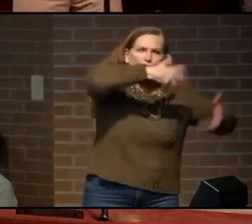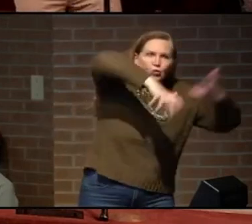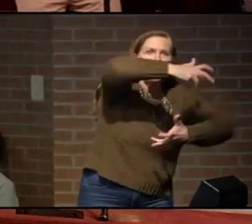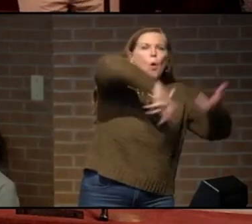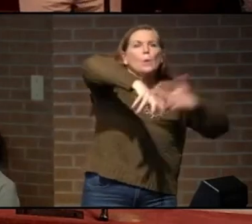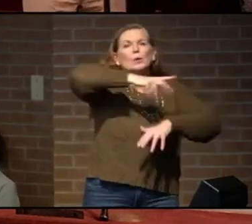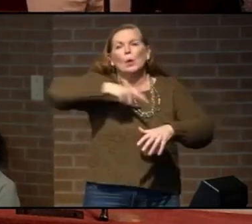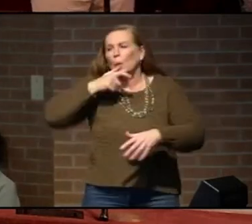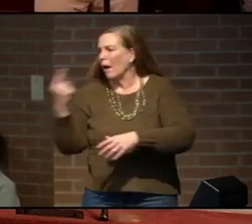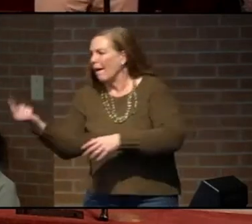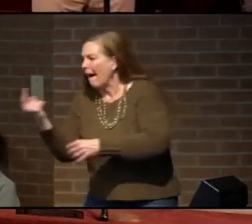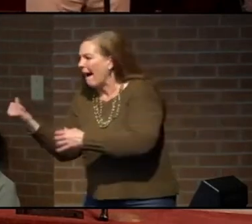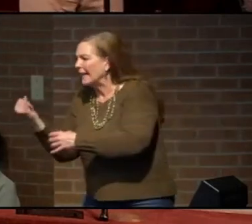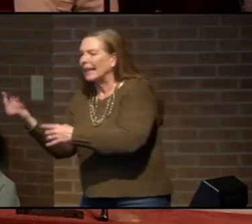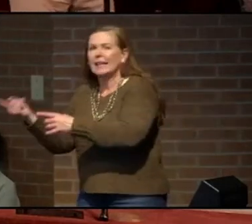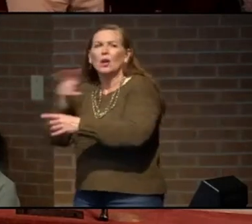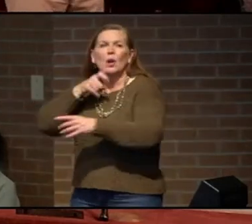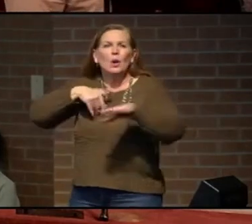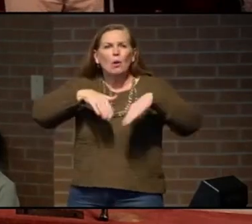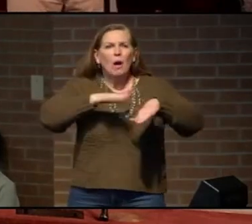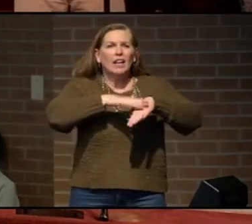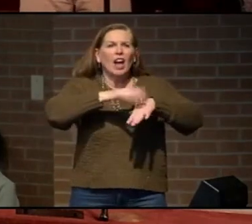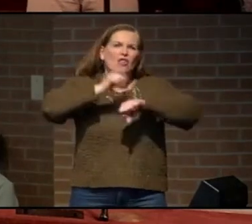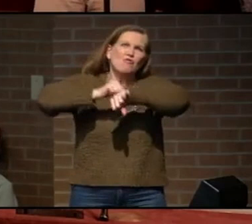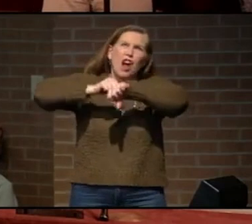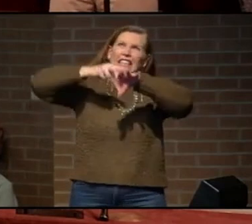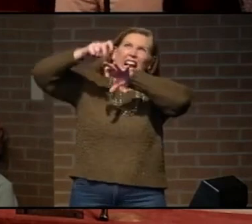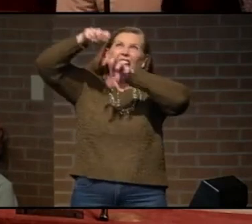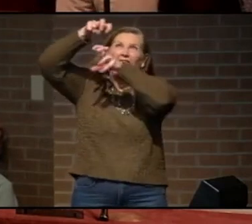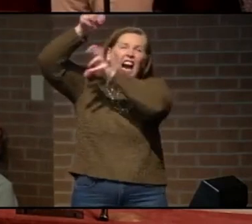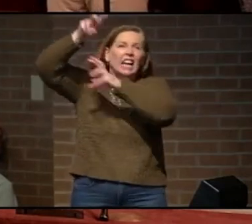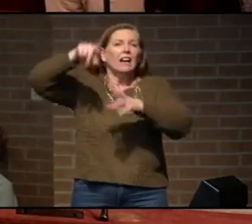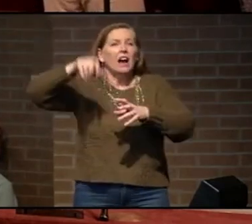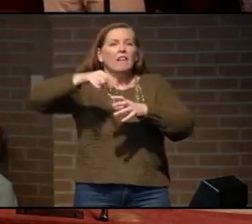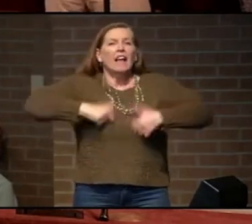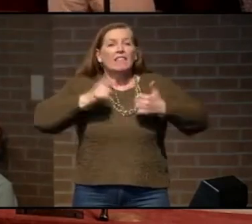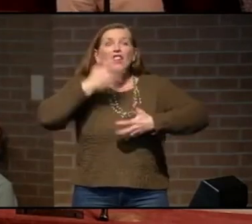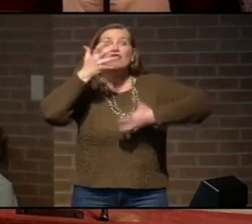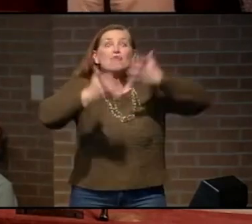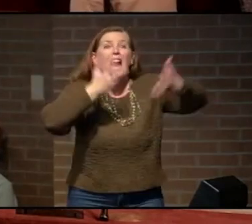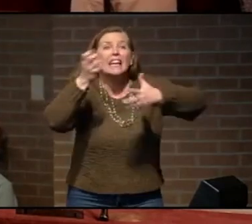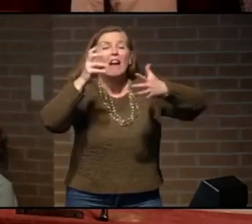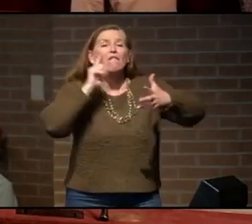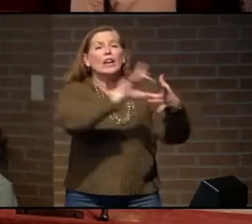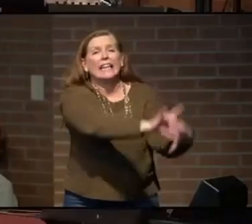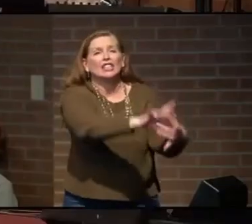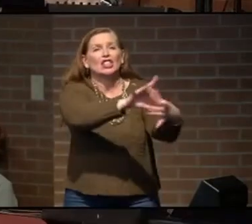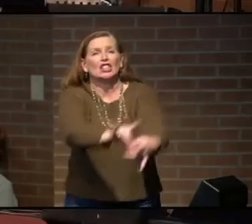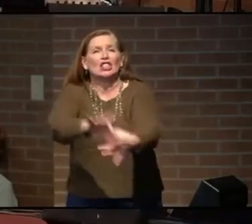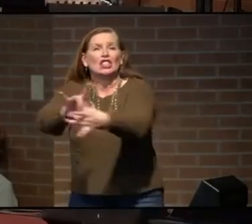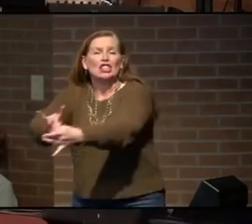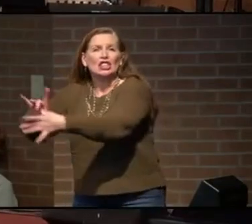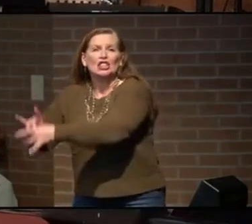are isolated, who are walking on the rocky shorelines of life, and they are crying out for connection. Be able